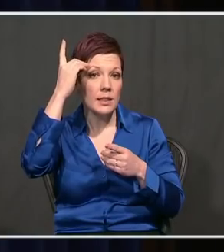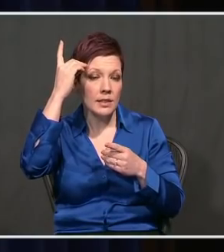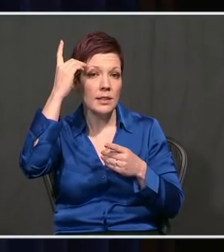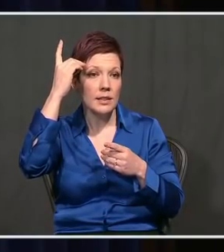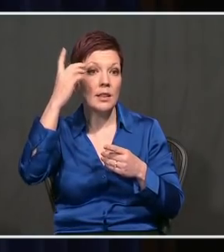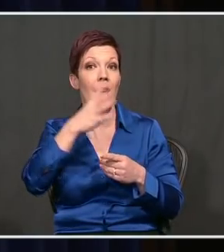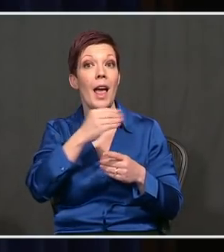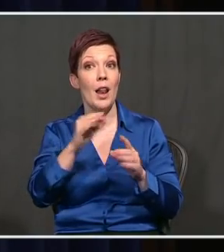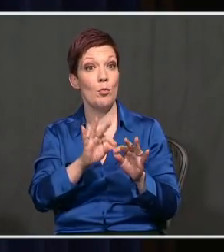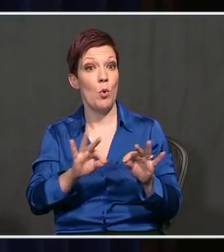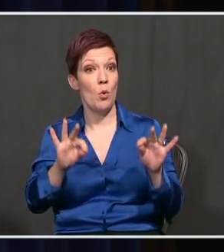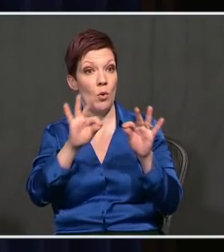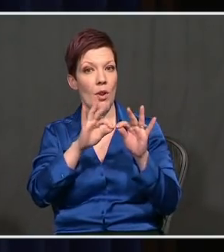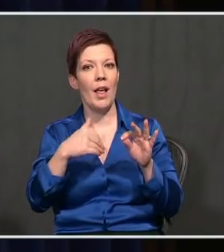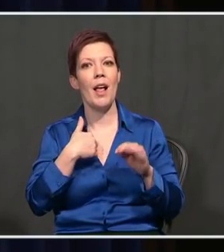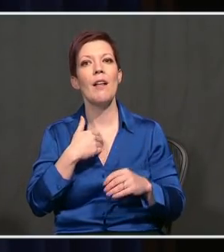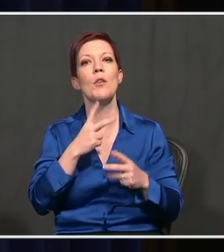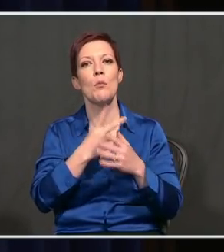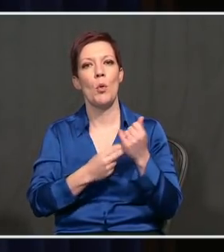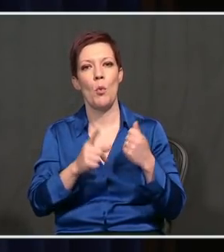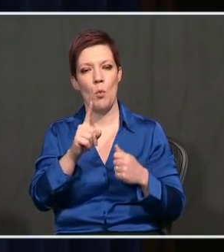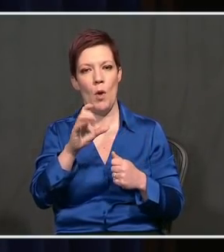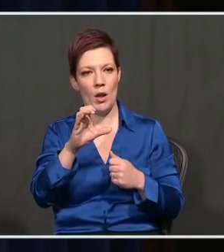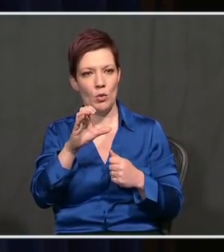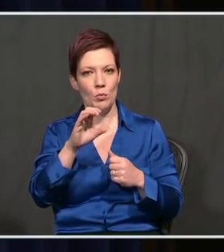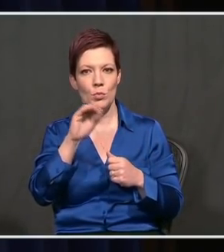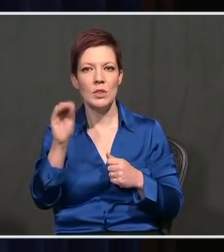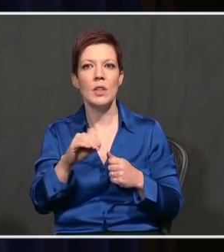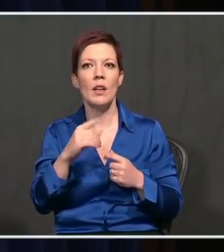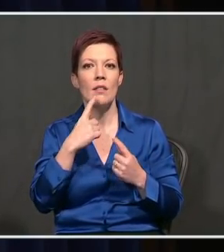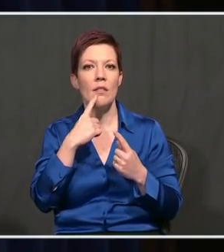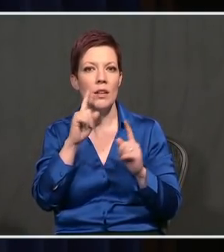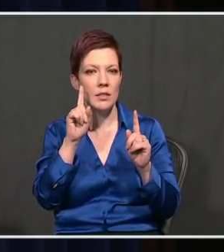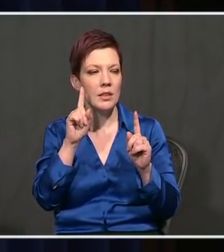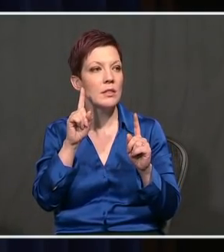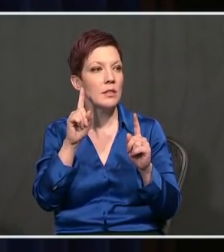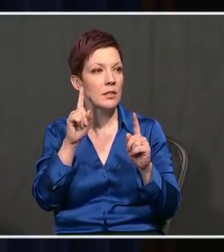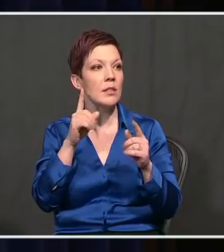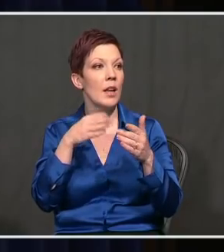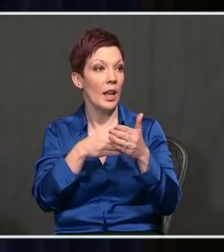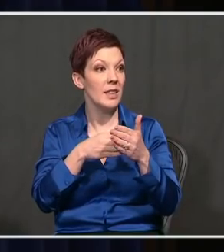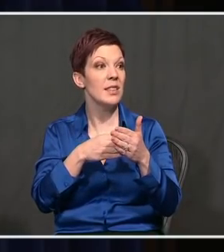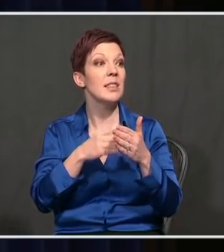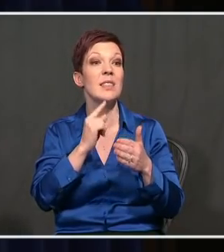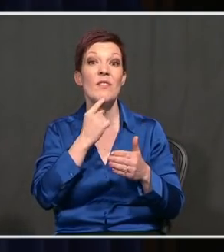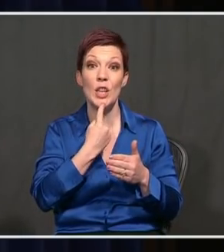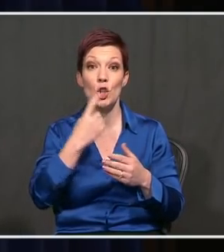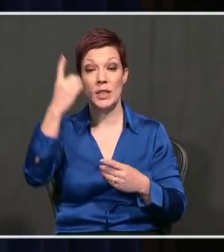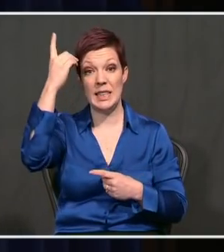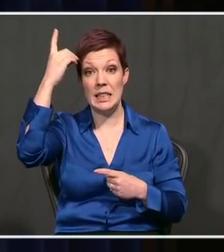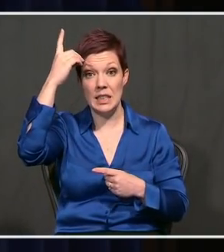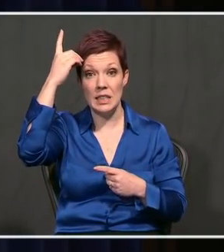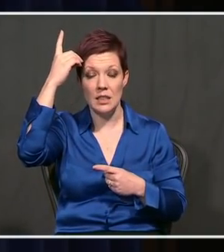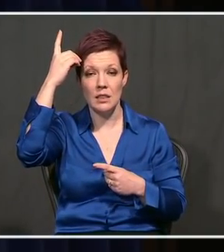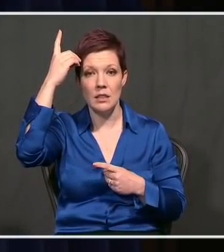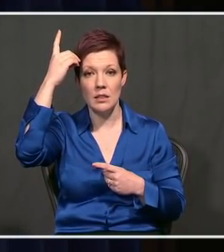have both 100% efficacy against severe disease. They are